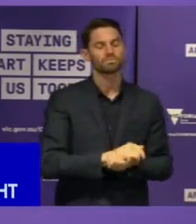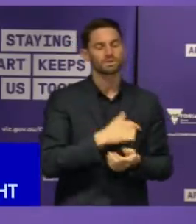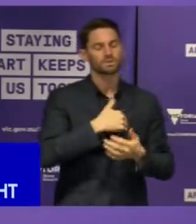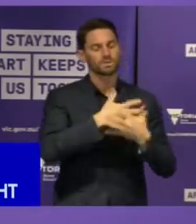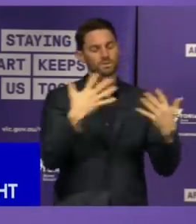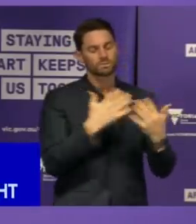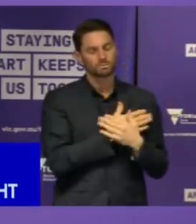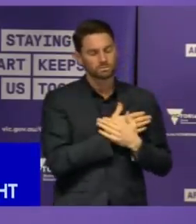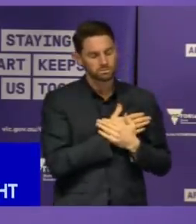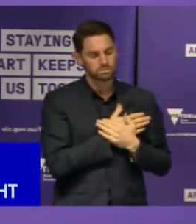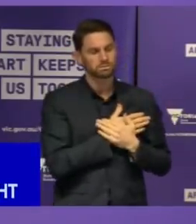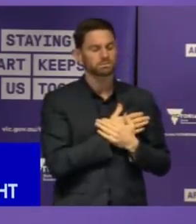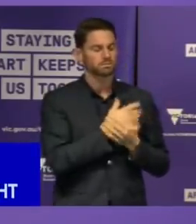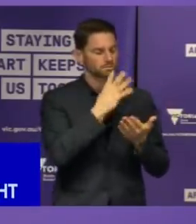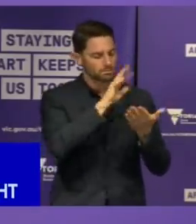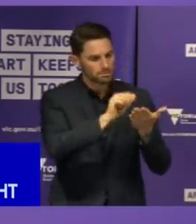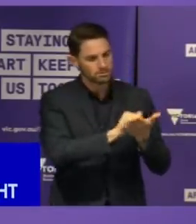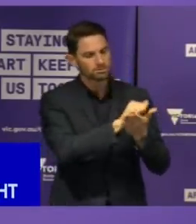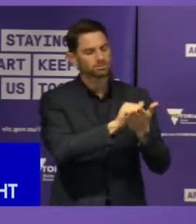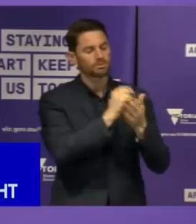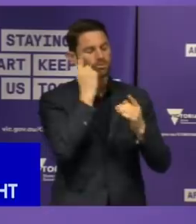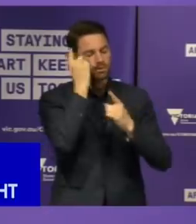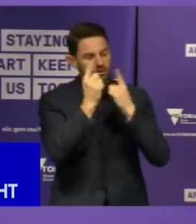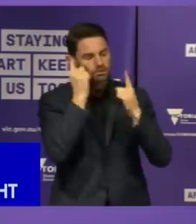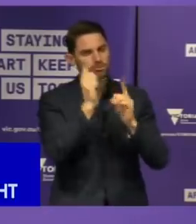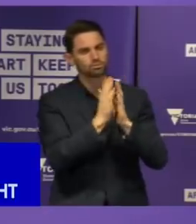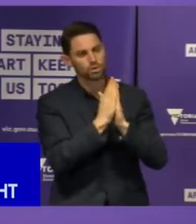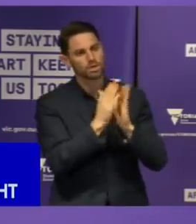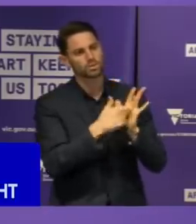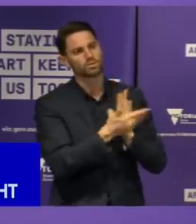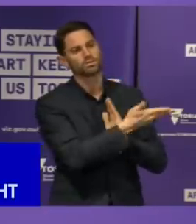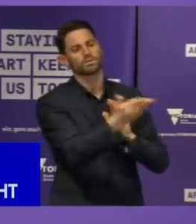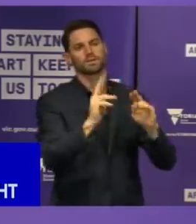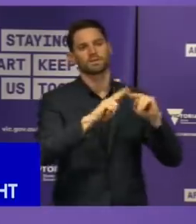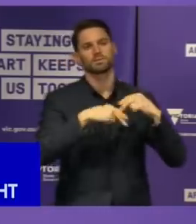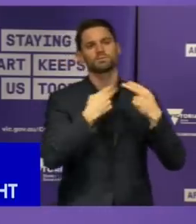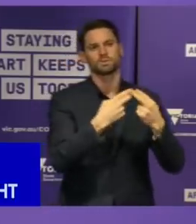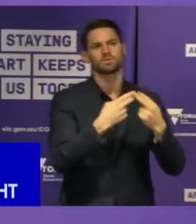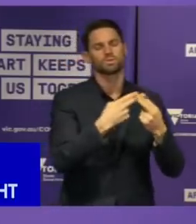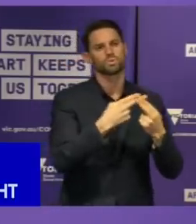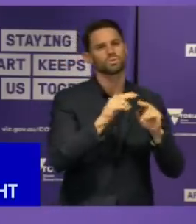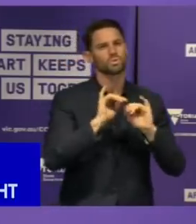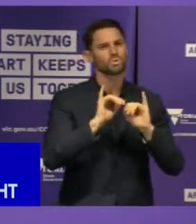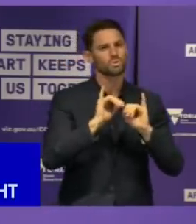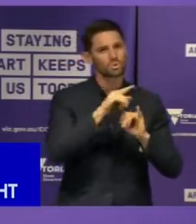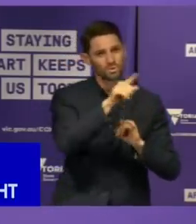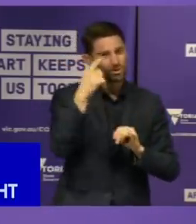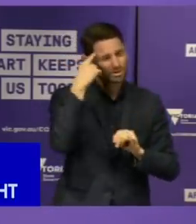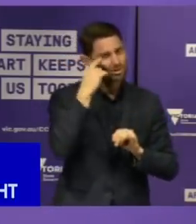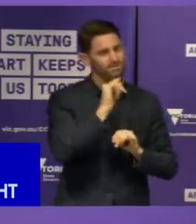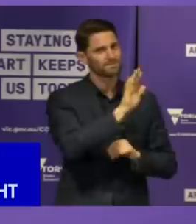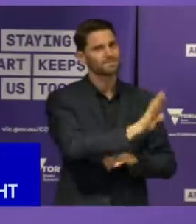condolences, our thoughts and our prayers to the families of those 6 individuals. This will be a particularly challenging and difficult time, a very sad time for